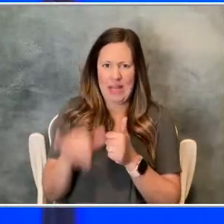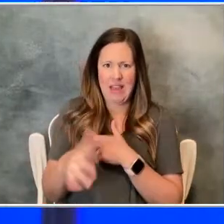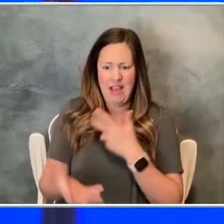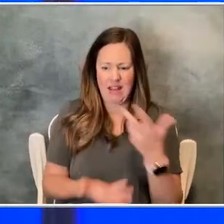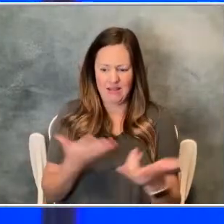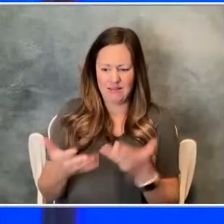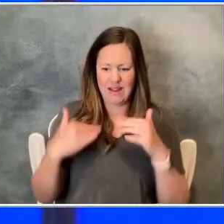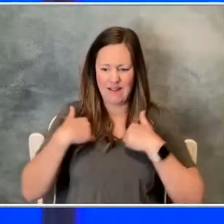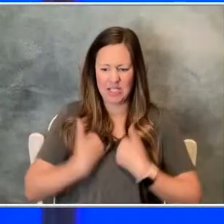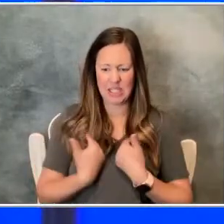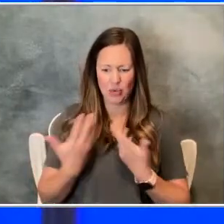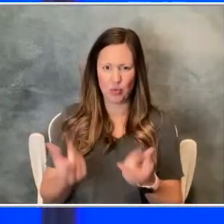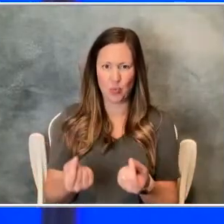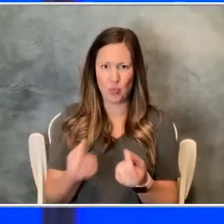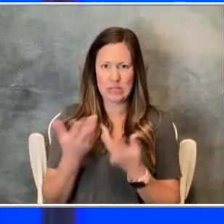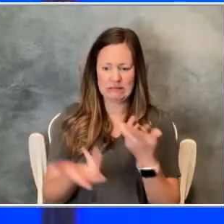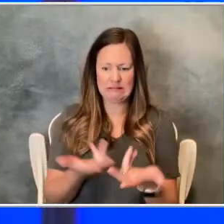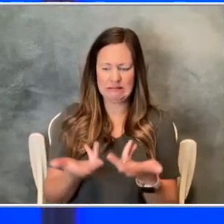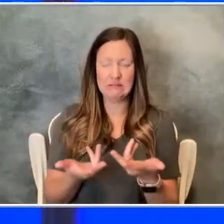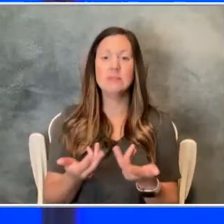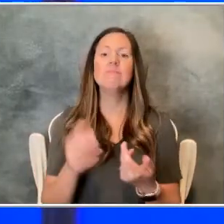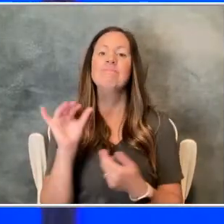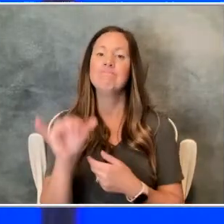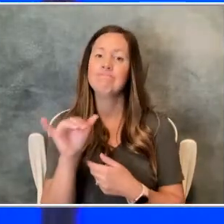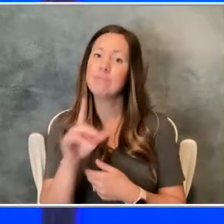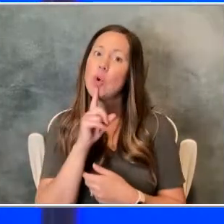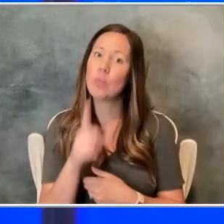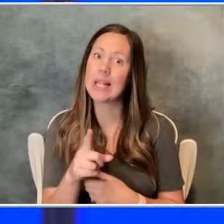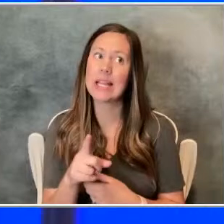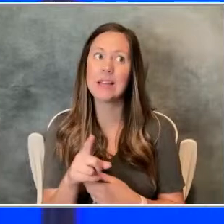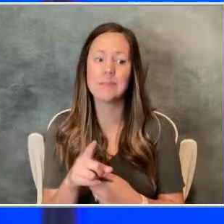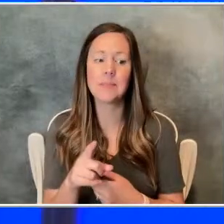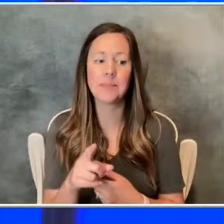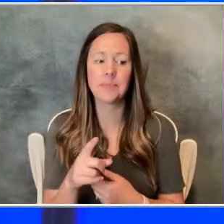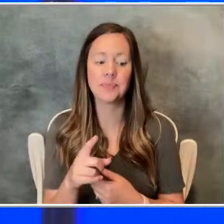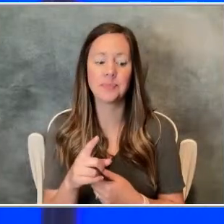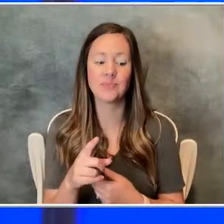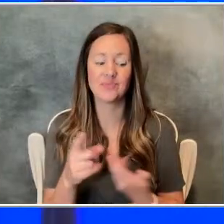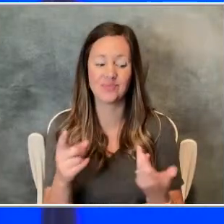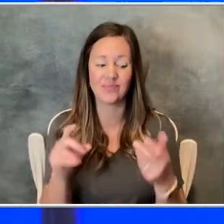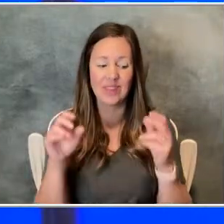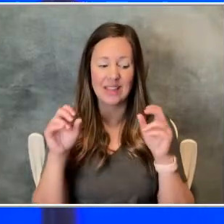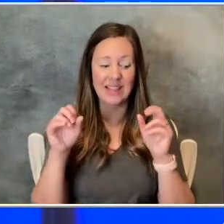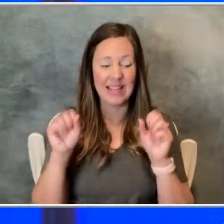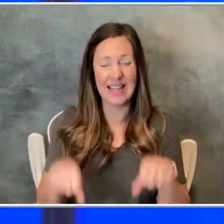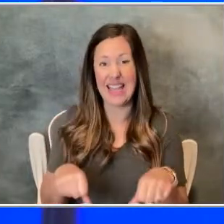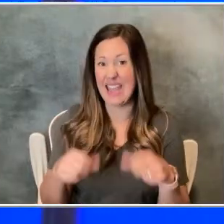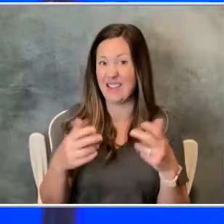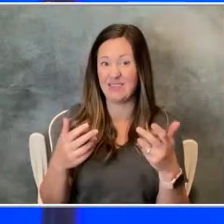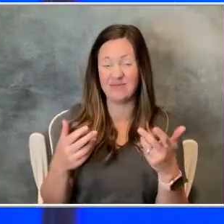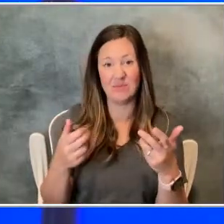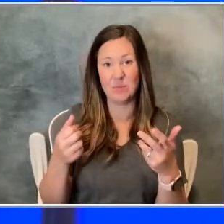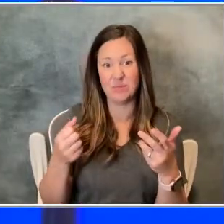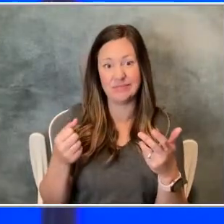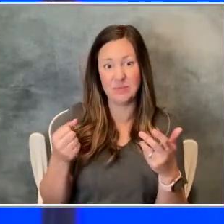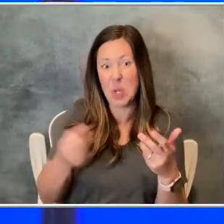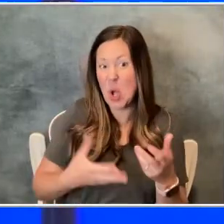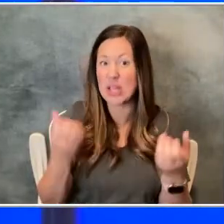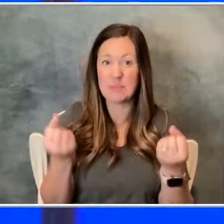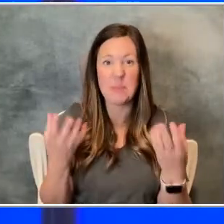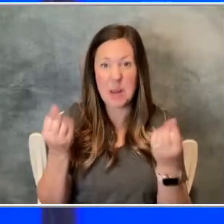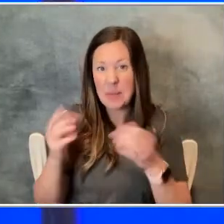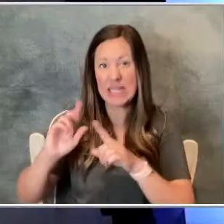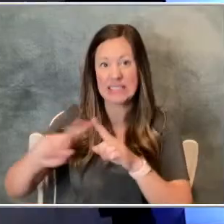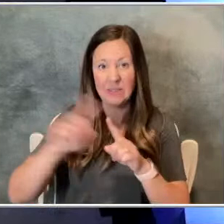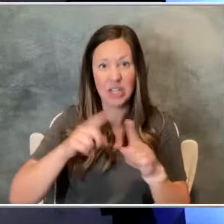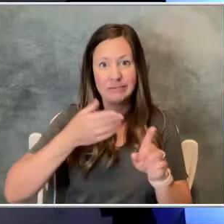symptom, and it truly is something that can lead you down numerous paths of diagnostics. So